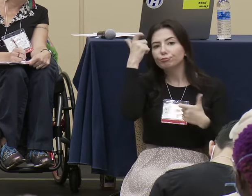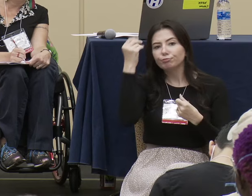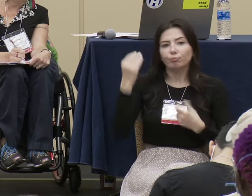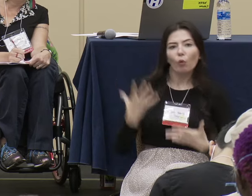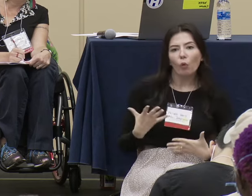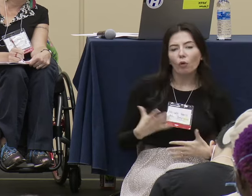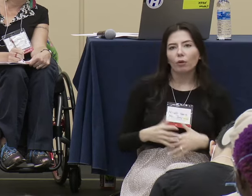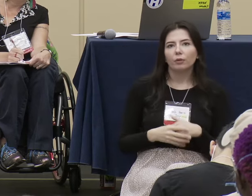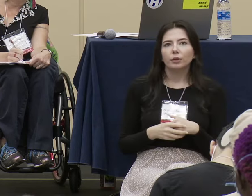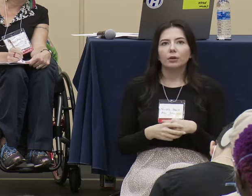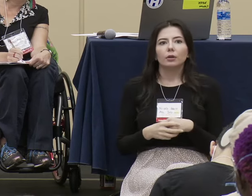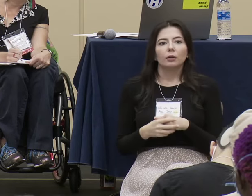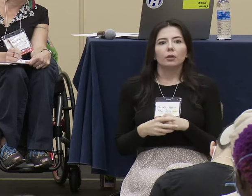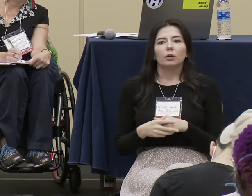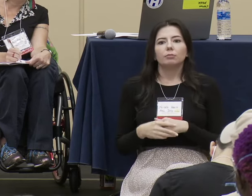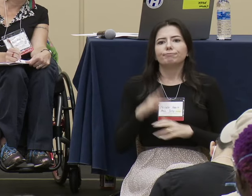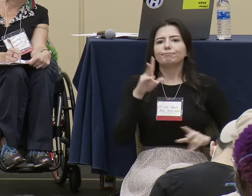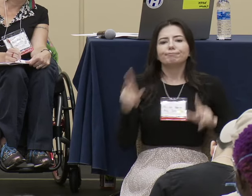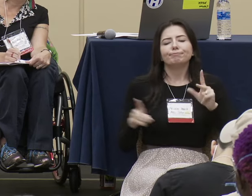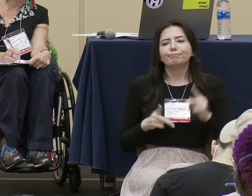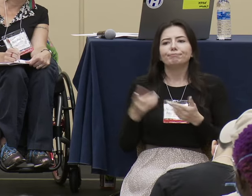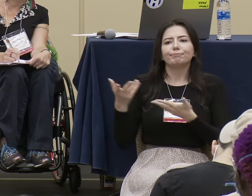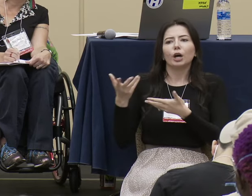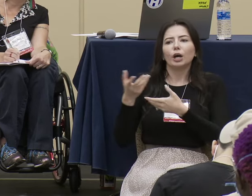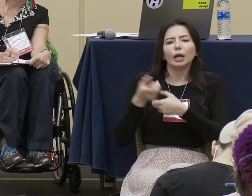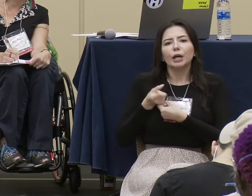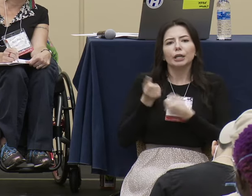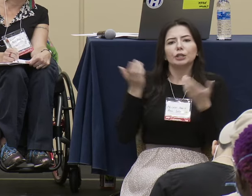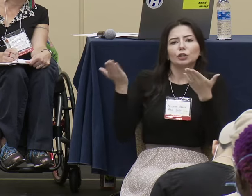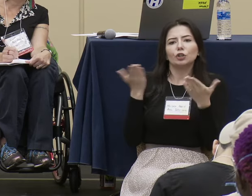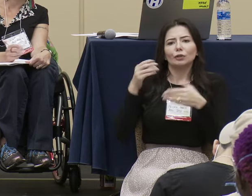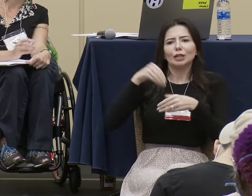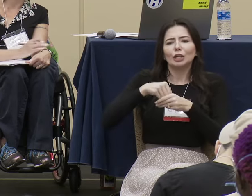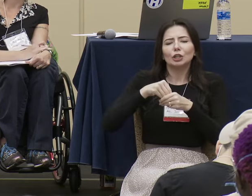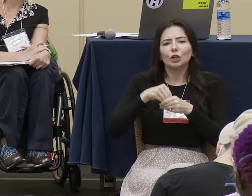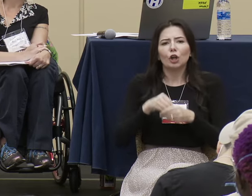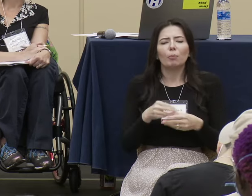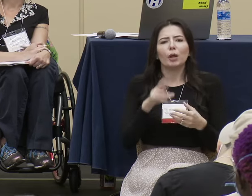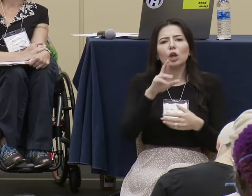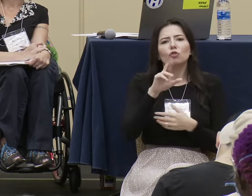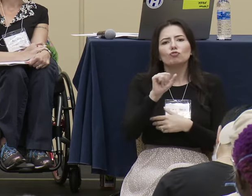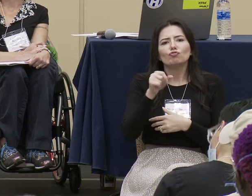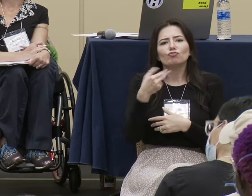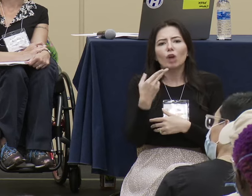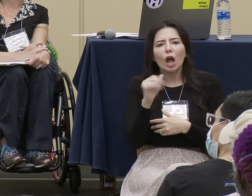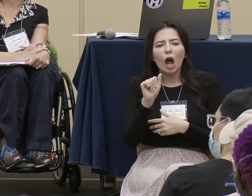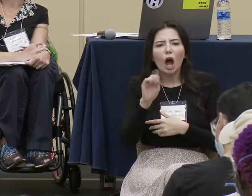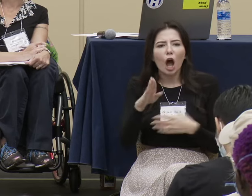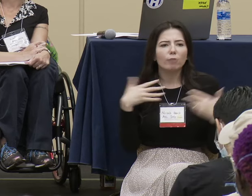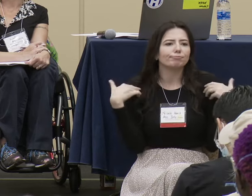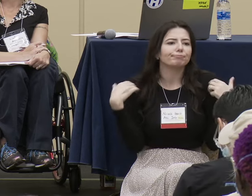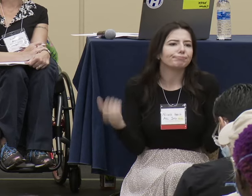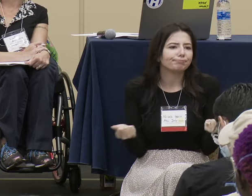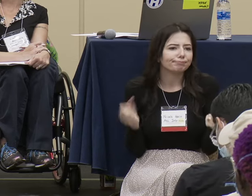trauma-informed, people are going to receive services inside, and it's going to be a place of rehabilitation and healing. You know, that's their narrative.